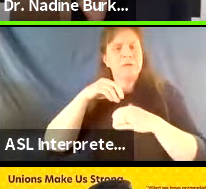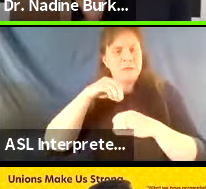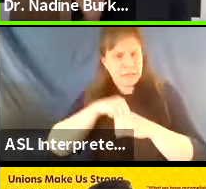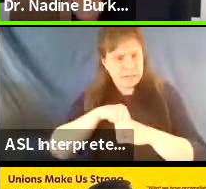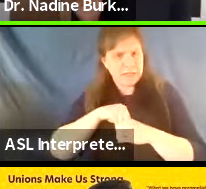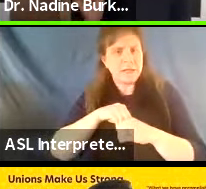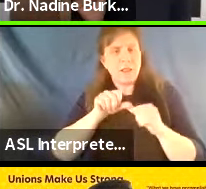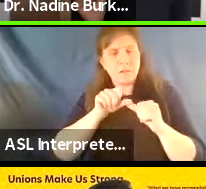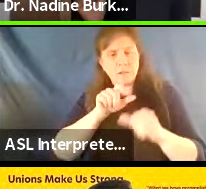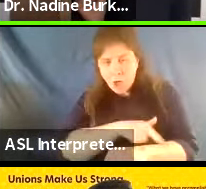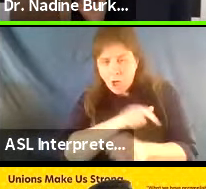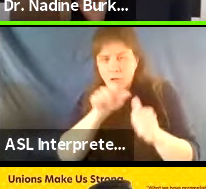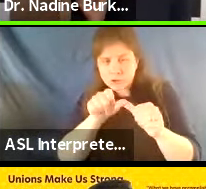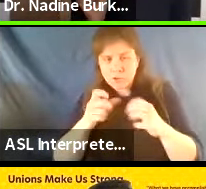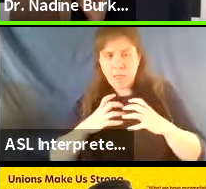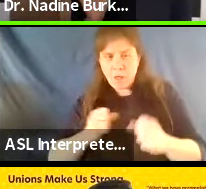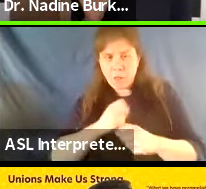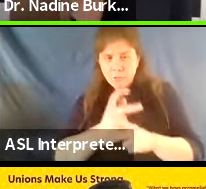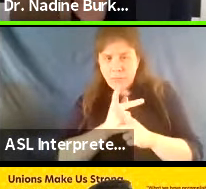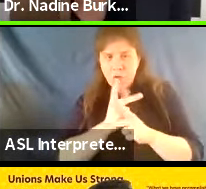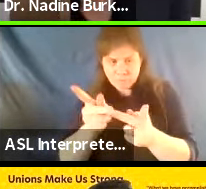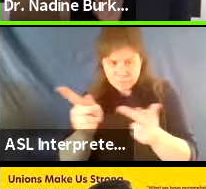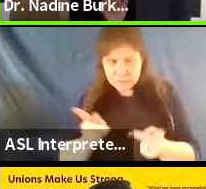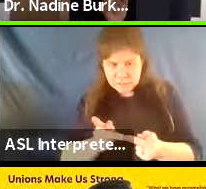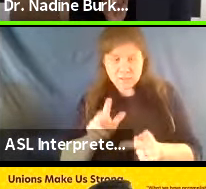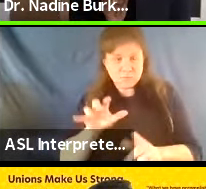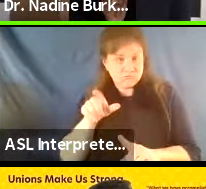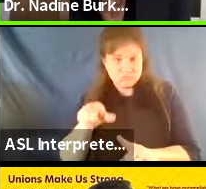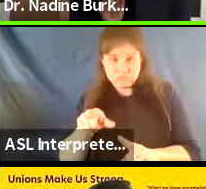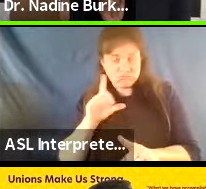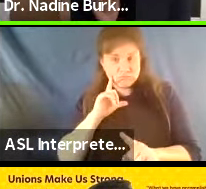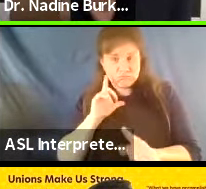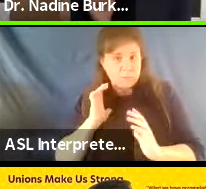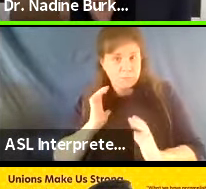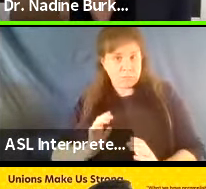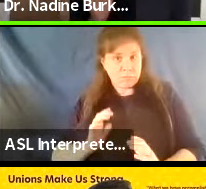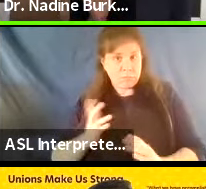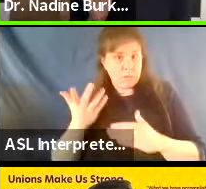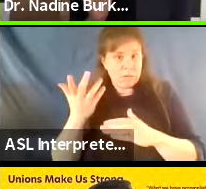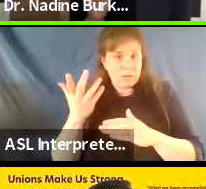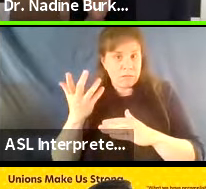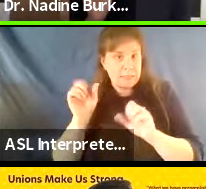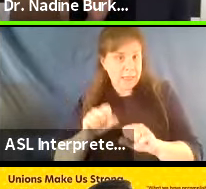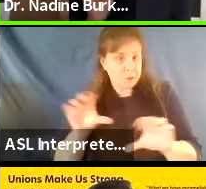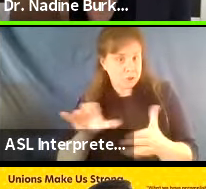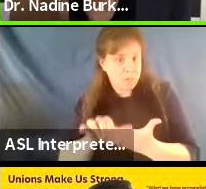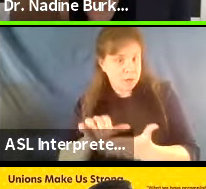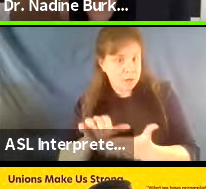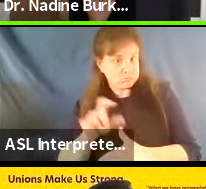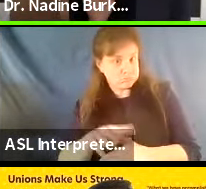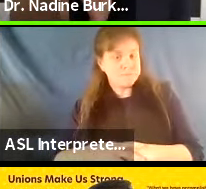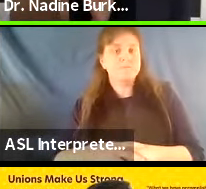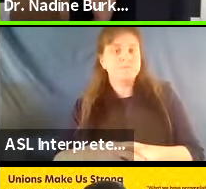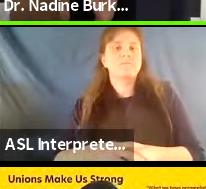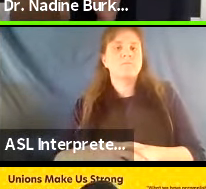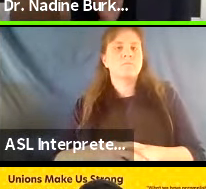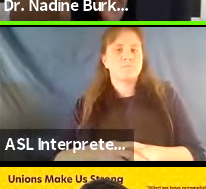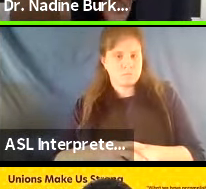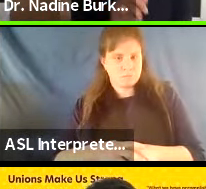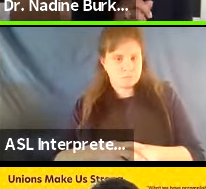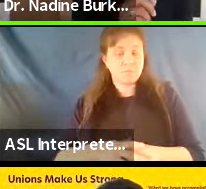was a question about being able to, for consumers to be able to do that. Quick questions.